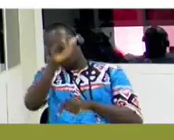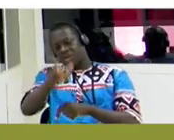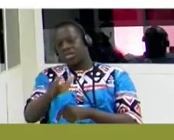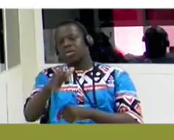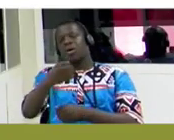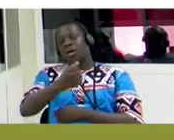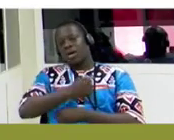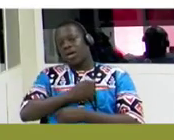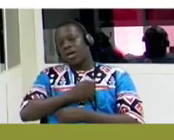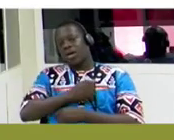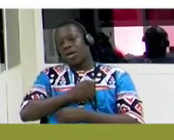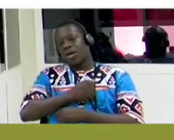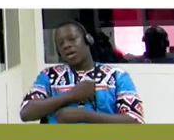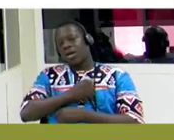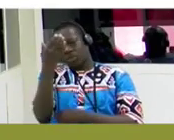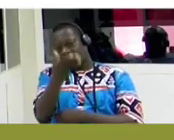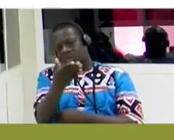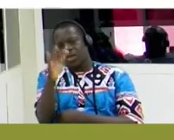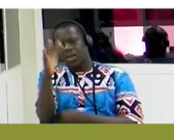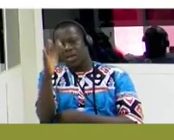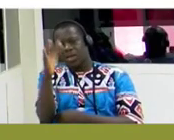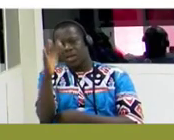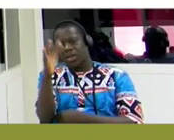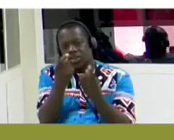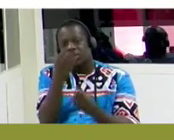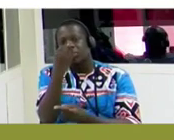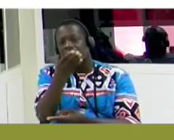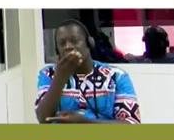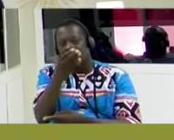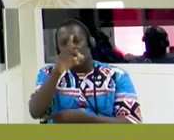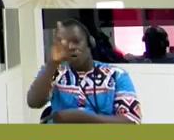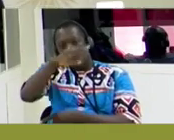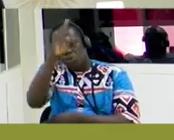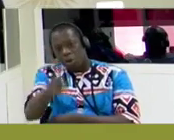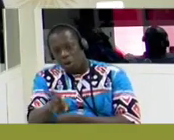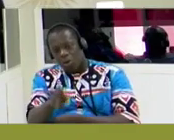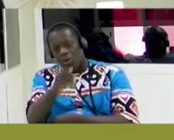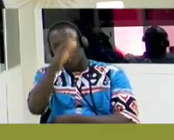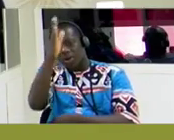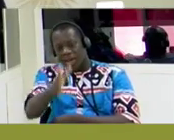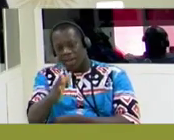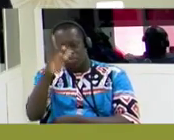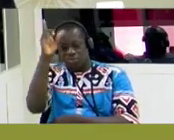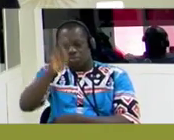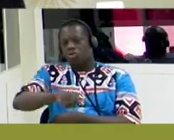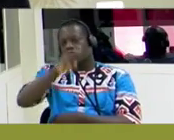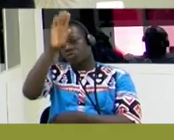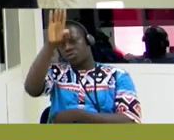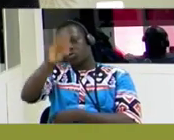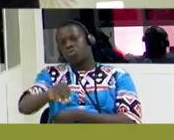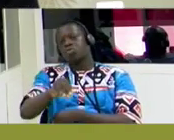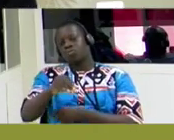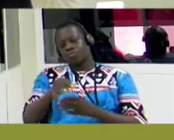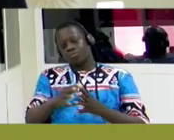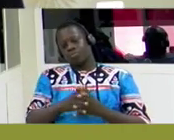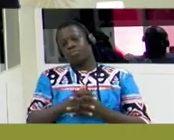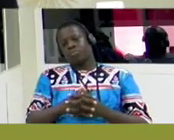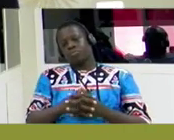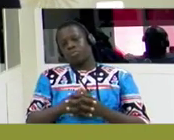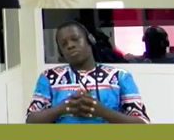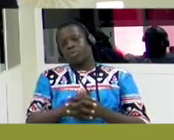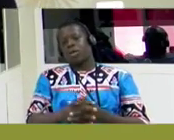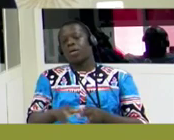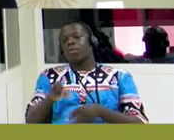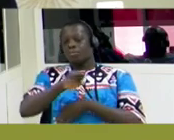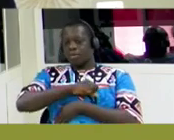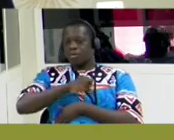that. So anything, either wrong or right, you have to do it. So. Well, my